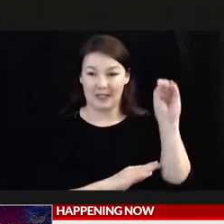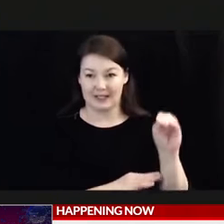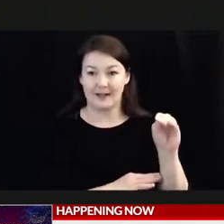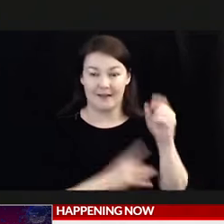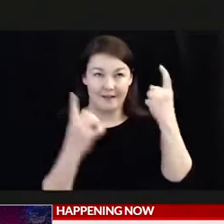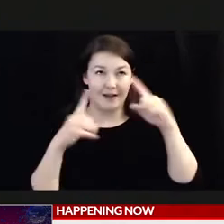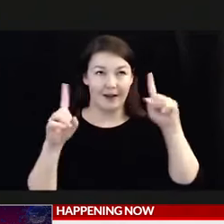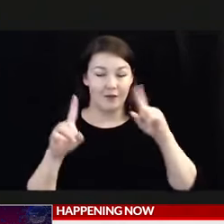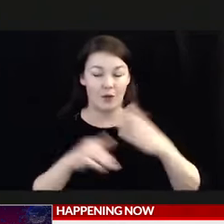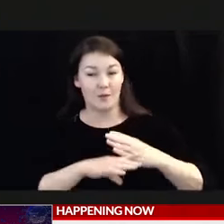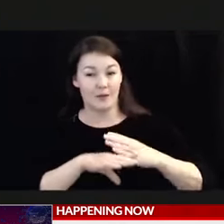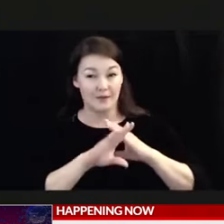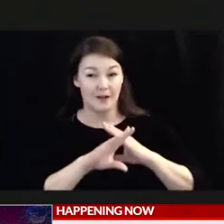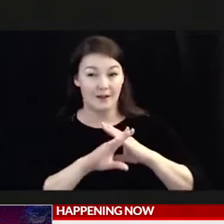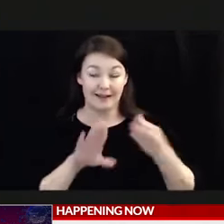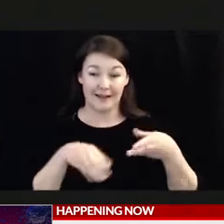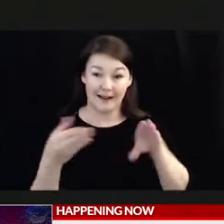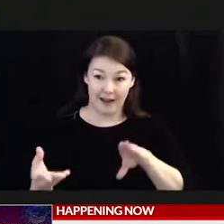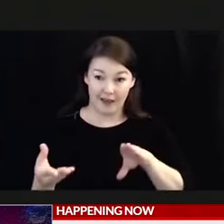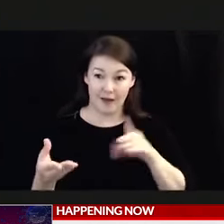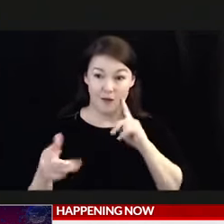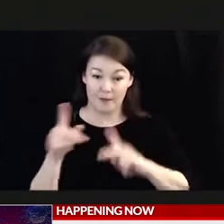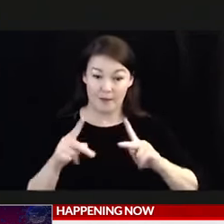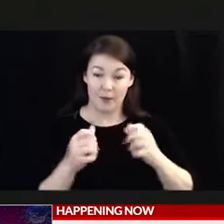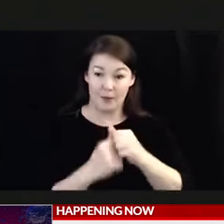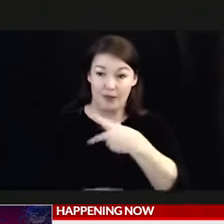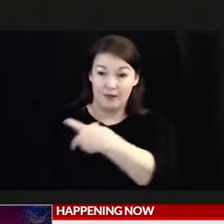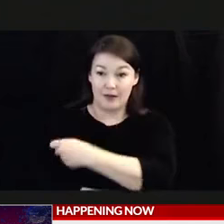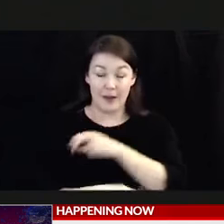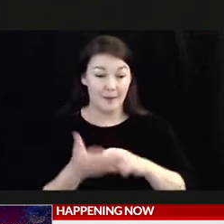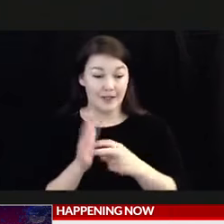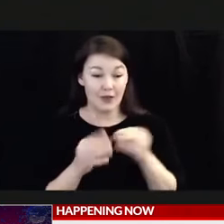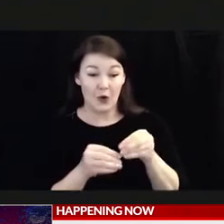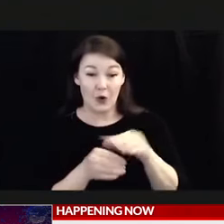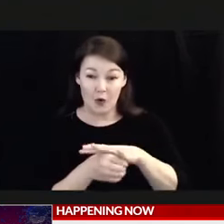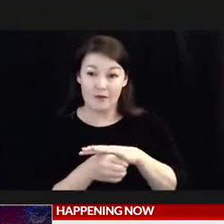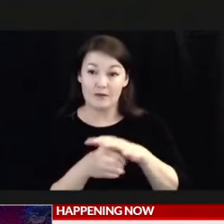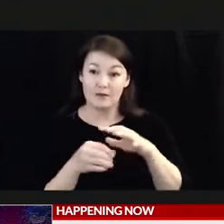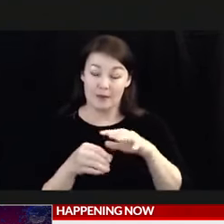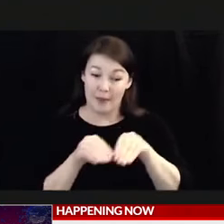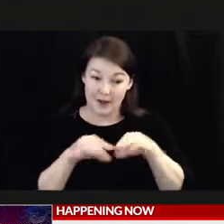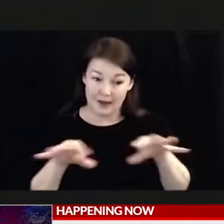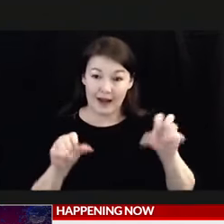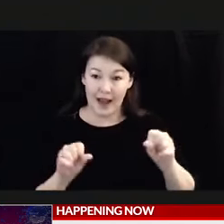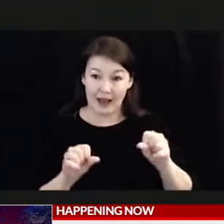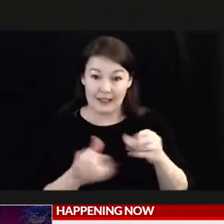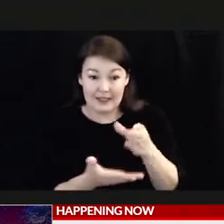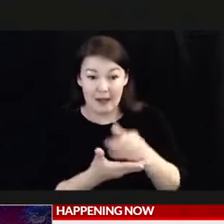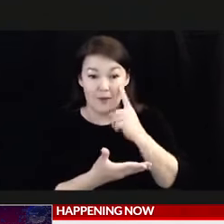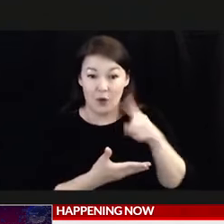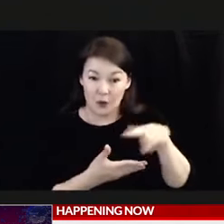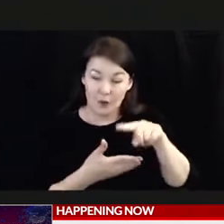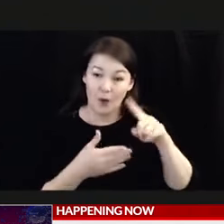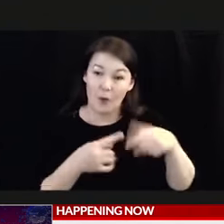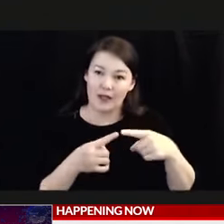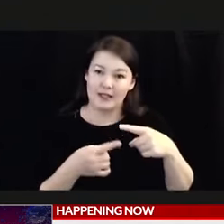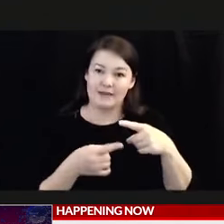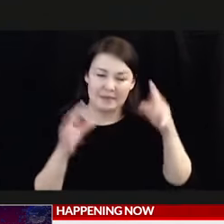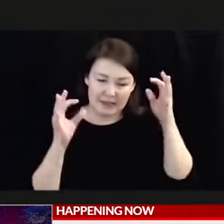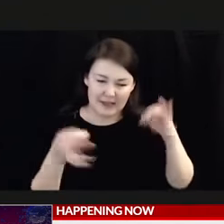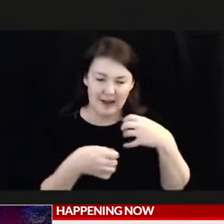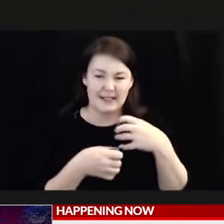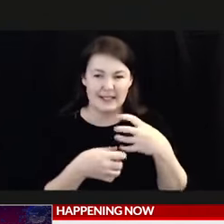death. So the pandemic can be over for you when you choose to be vaccinated. And more Coloradans are making that choice every day.